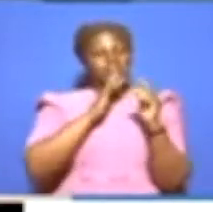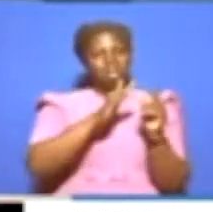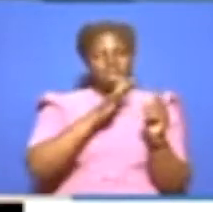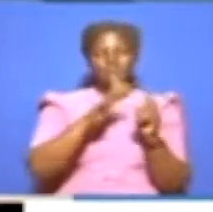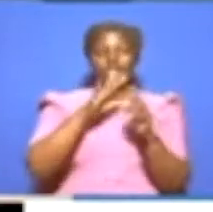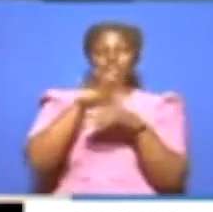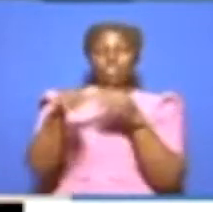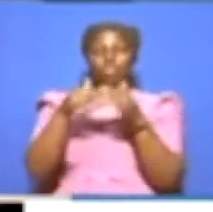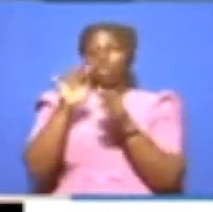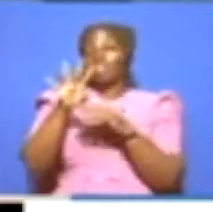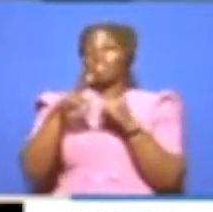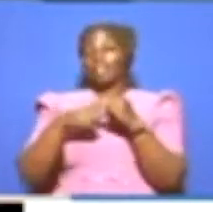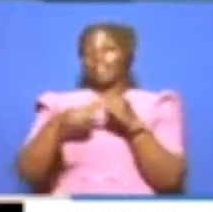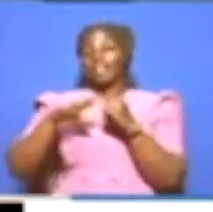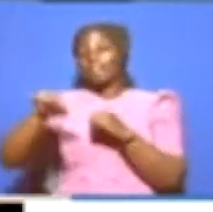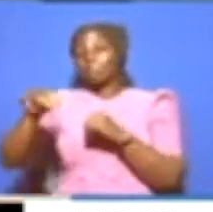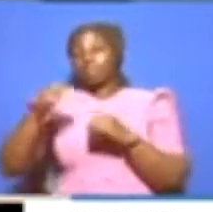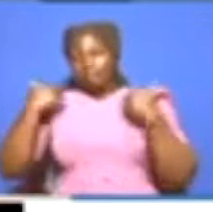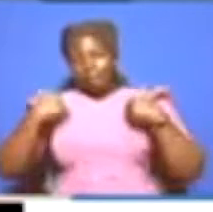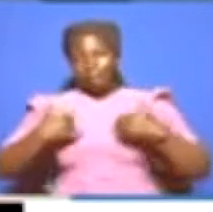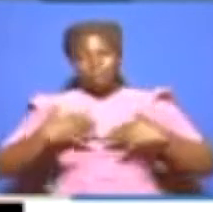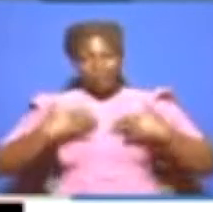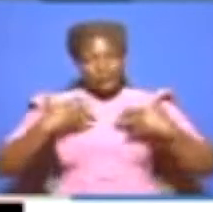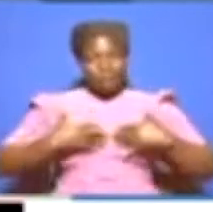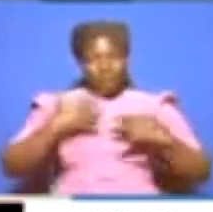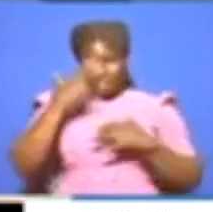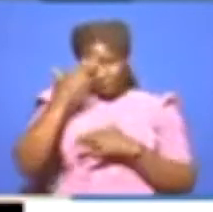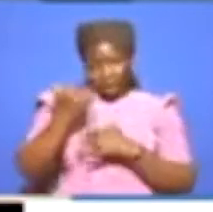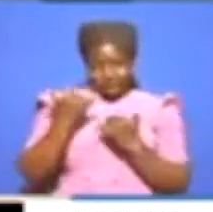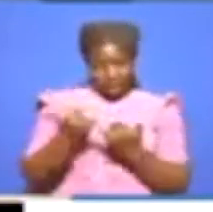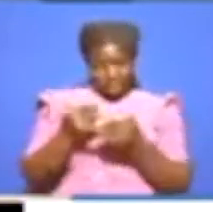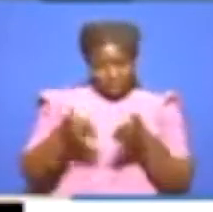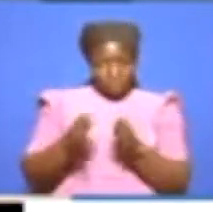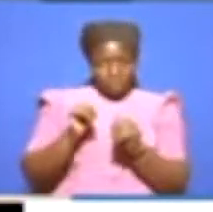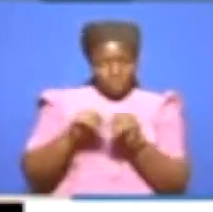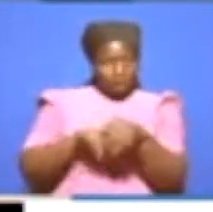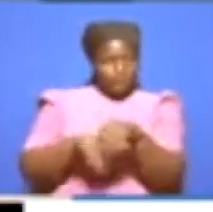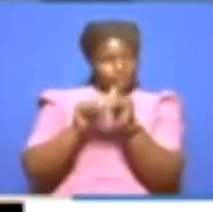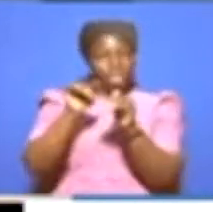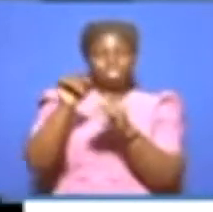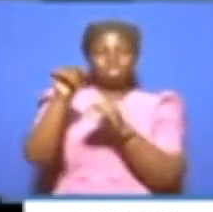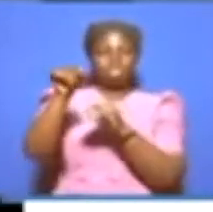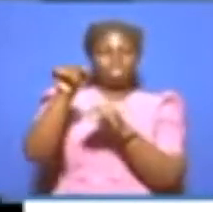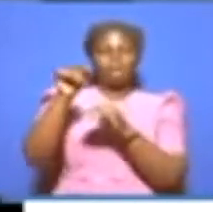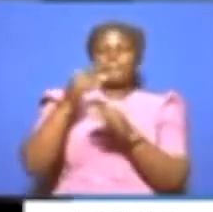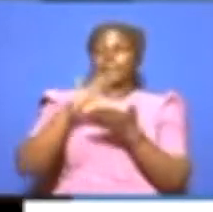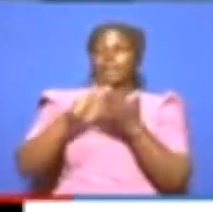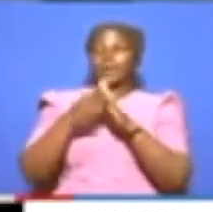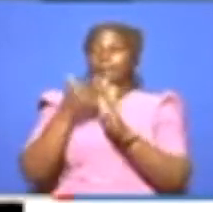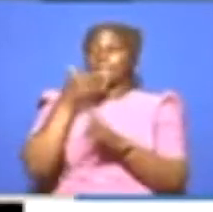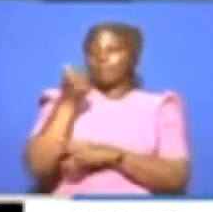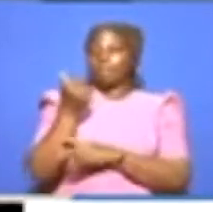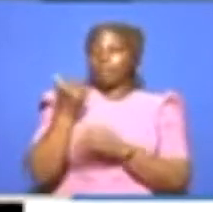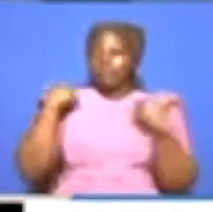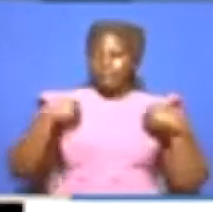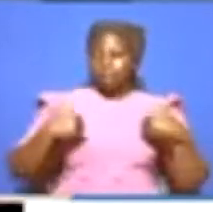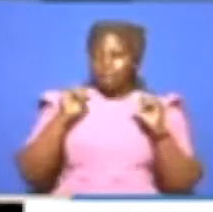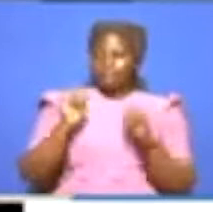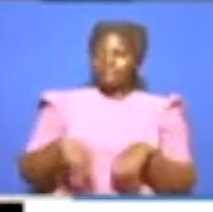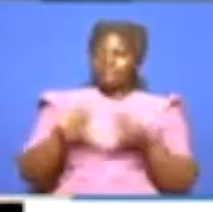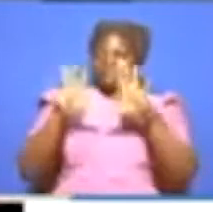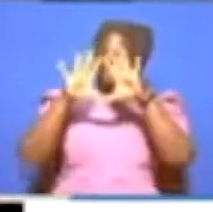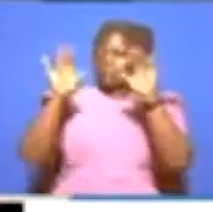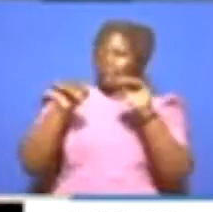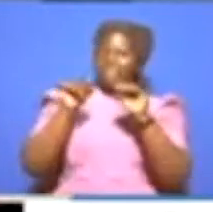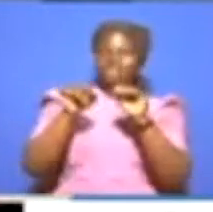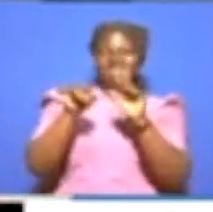that the trend, the trajectory we are taking is going to get even better. So that I could summarize as the current state,